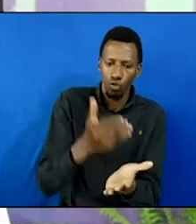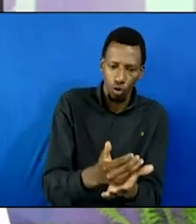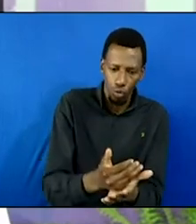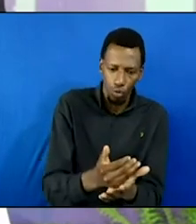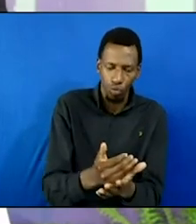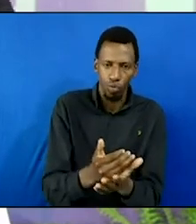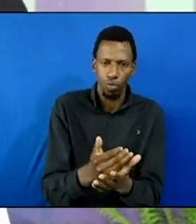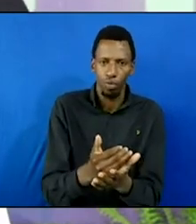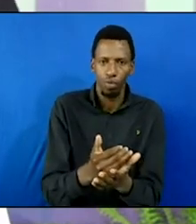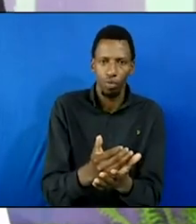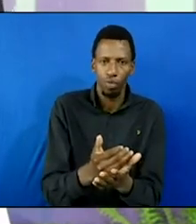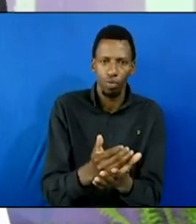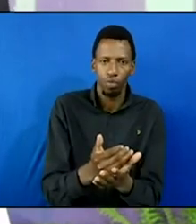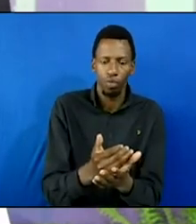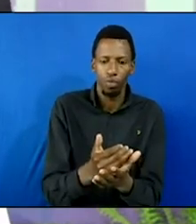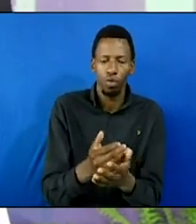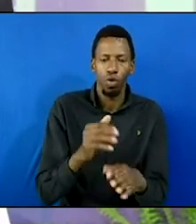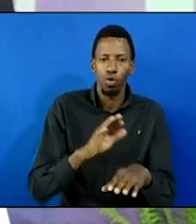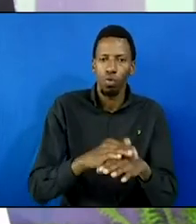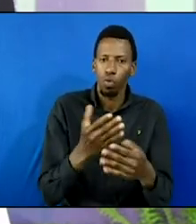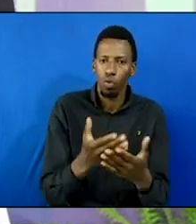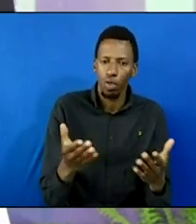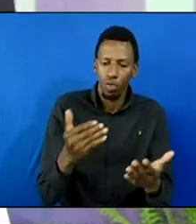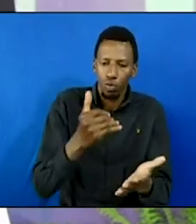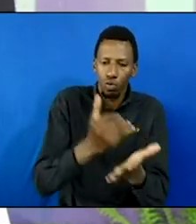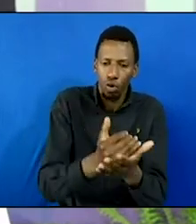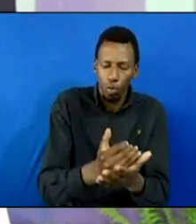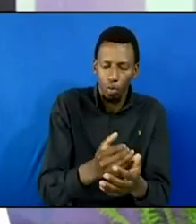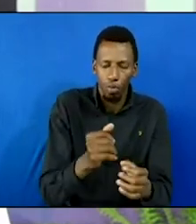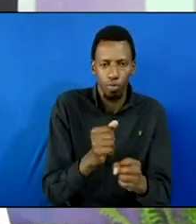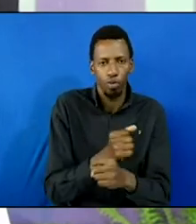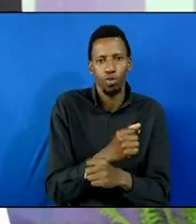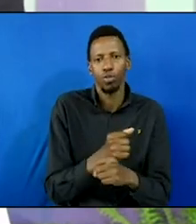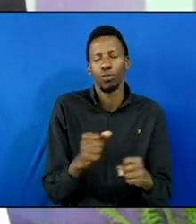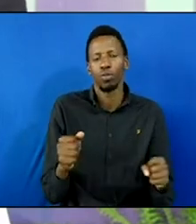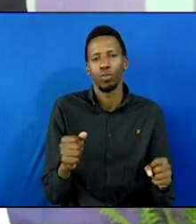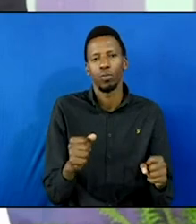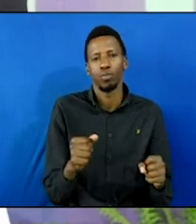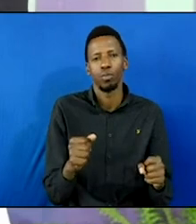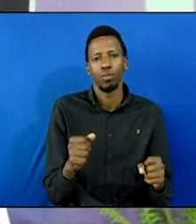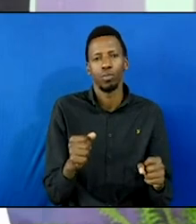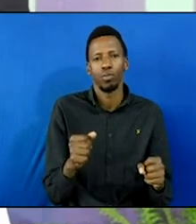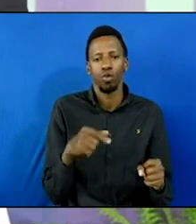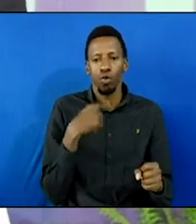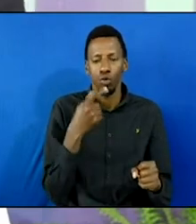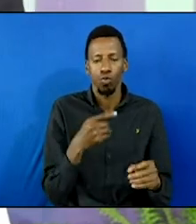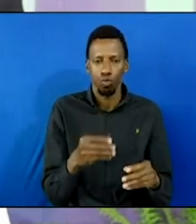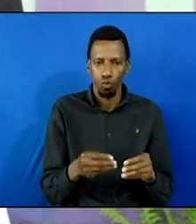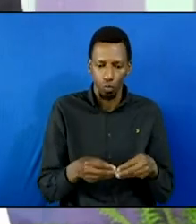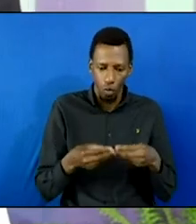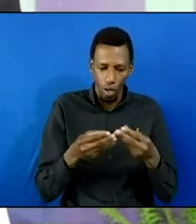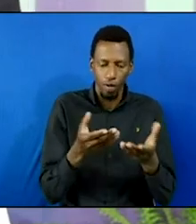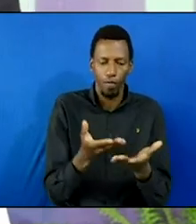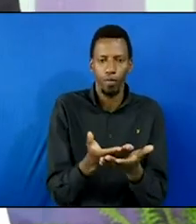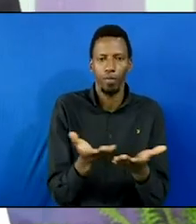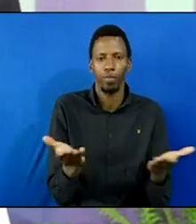stopped by good things that are happening to the one who is to extend this